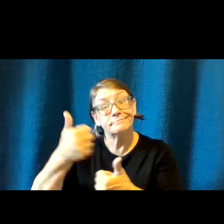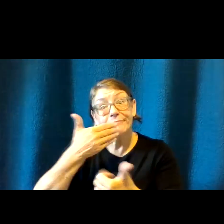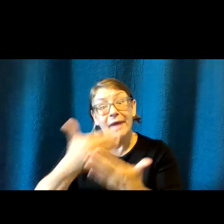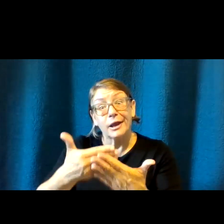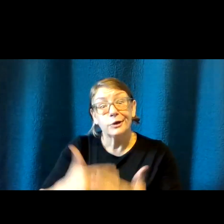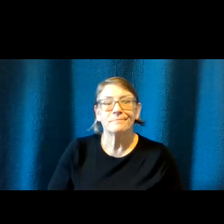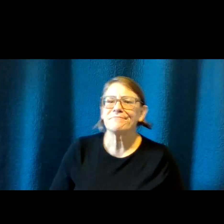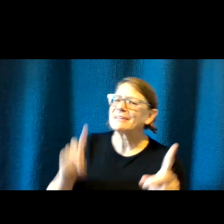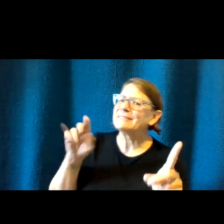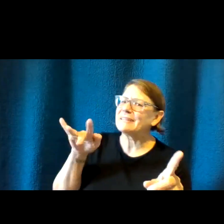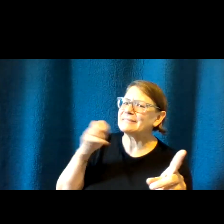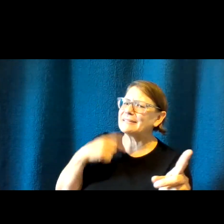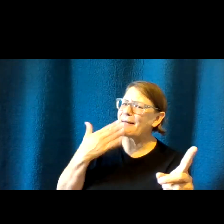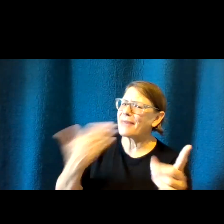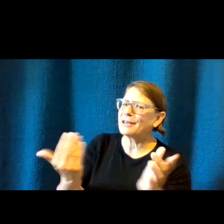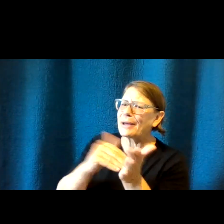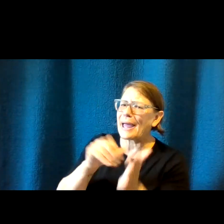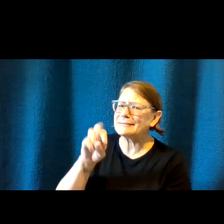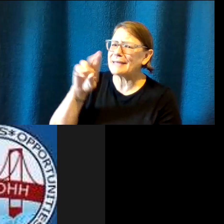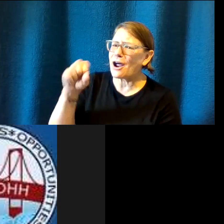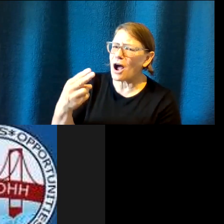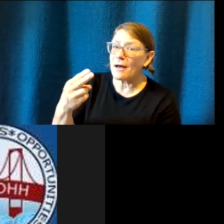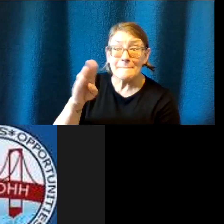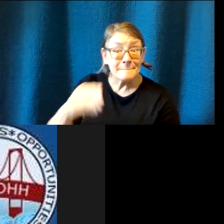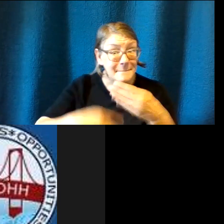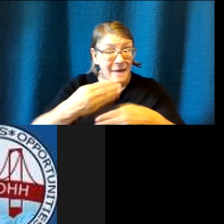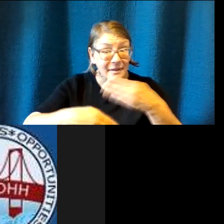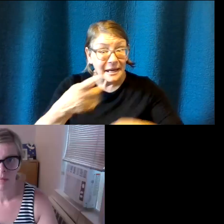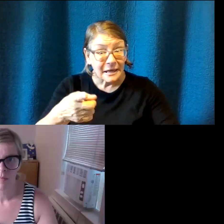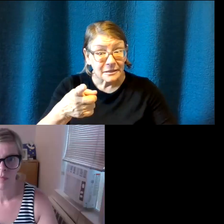Thank you again, Sarah. Bethany, you had something to add?